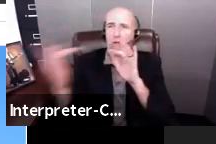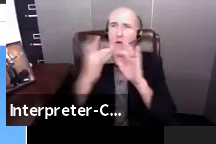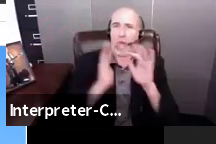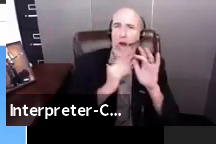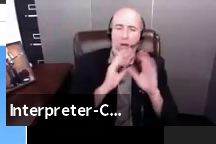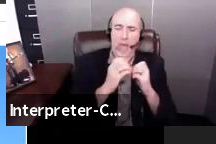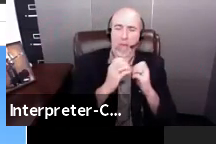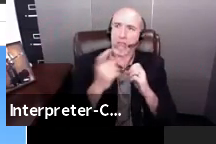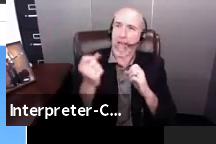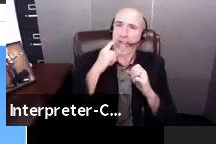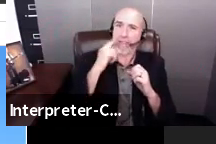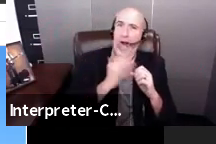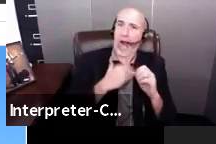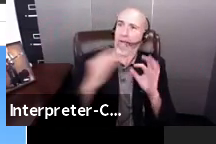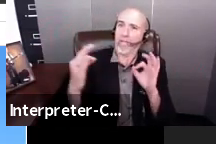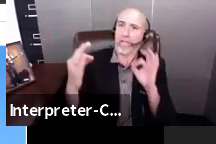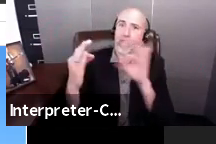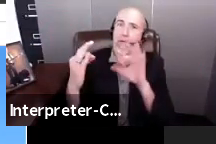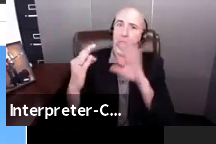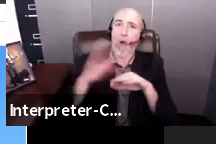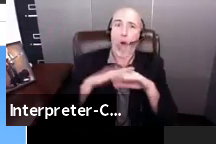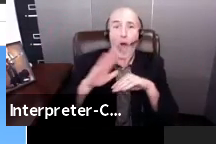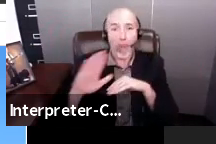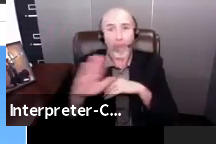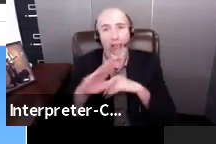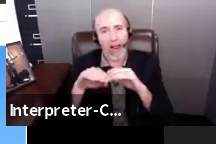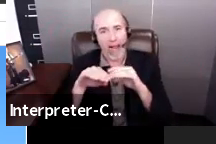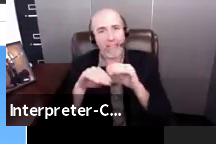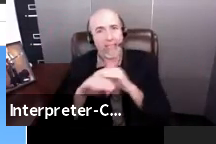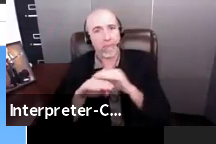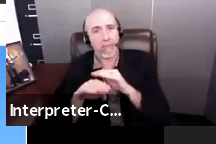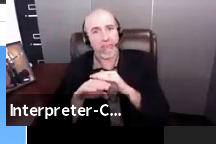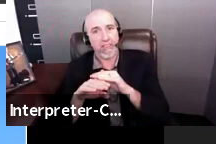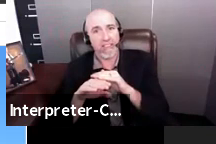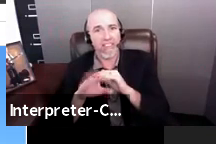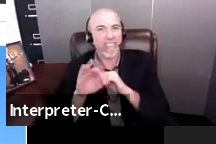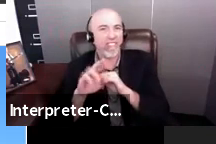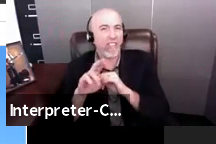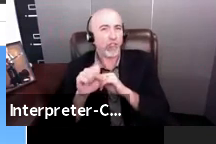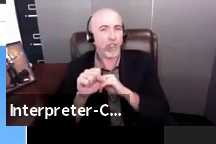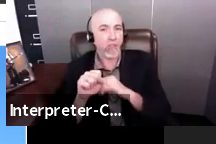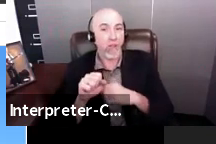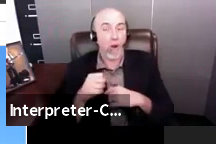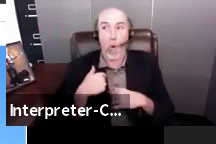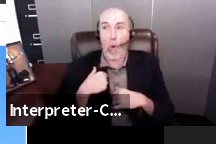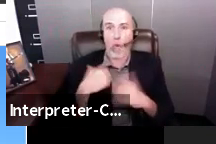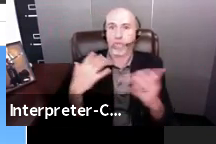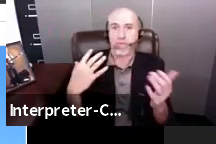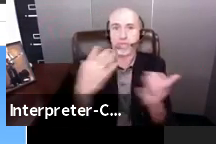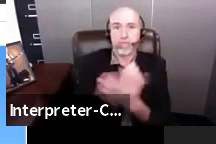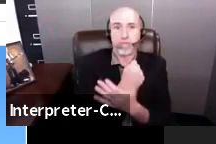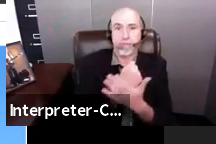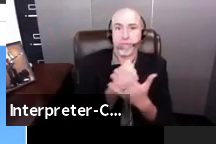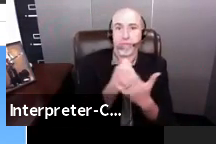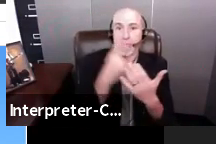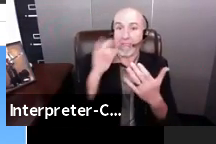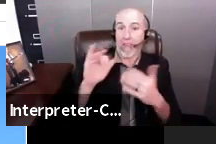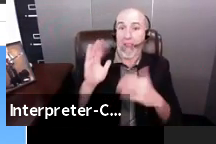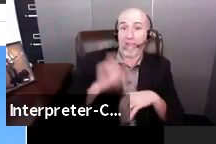for our input on their accessibility features. And we jumped at the chance because back at that